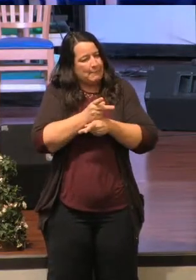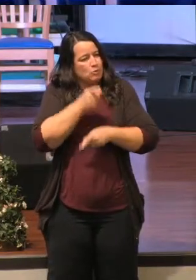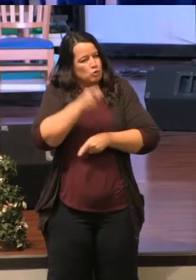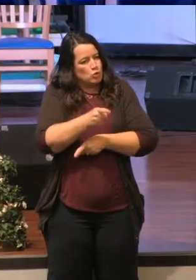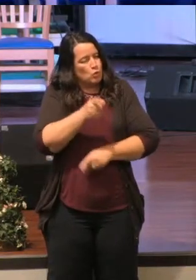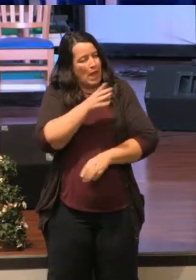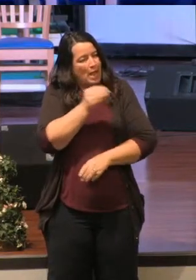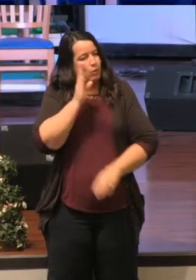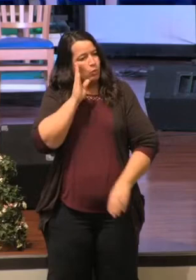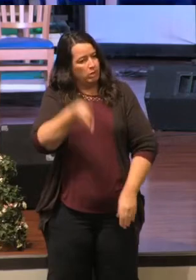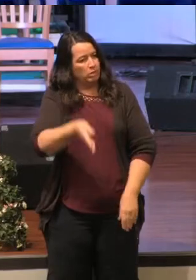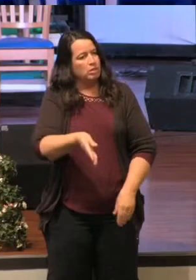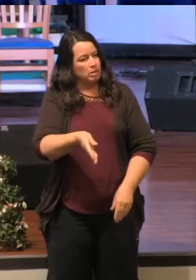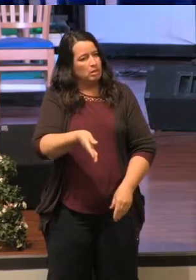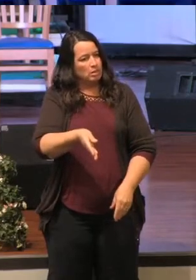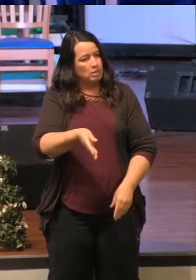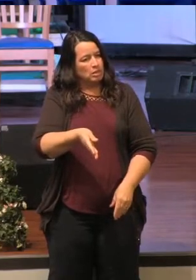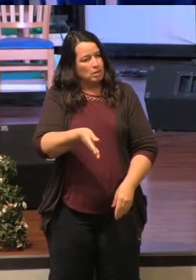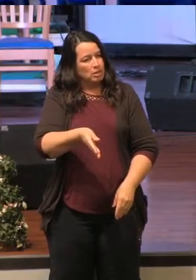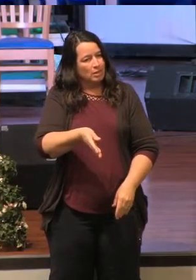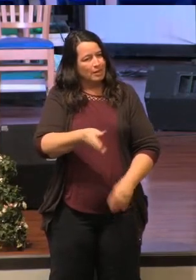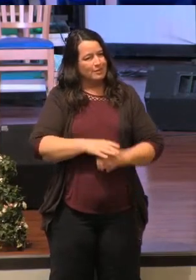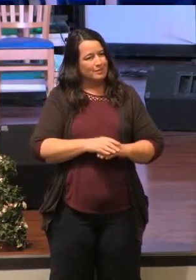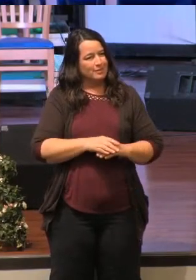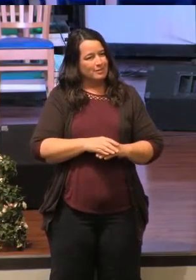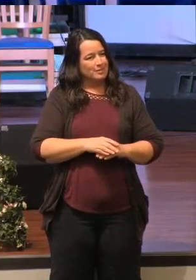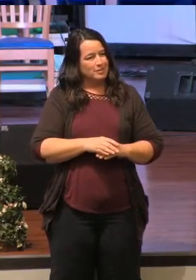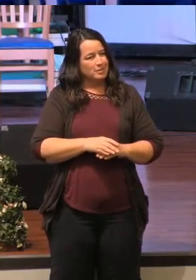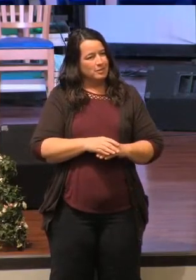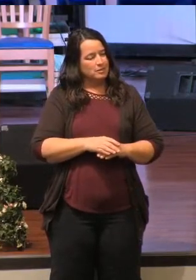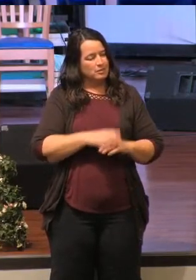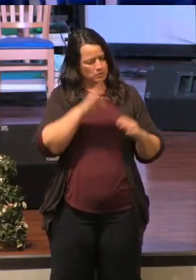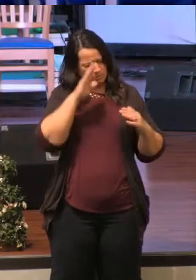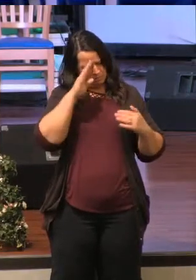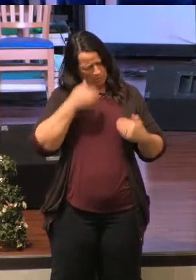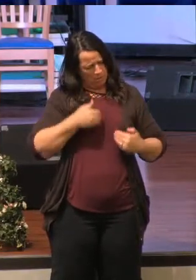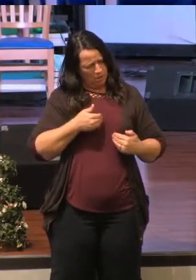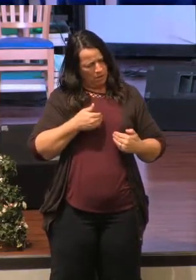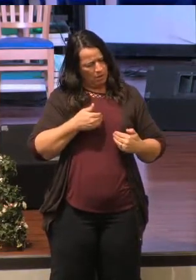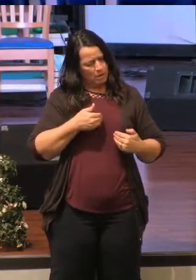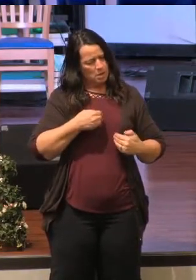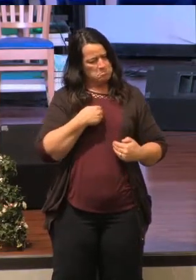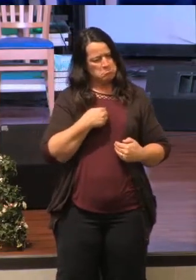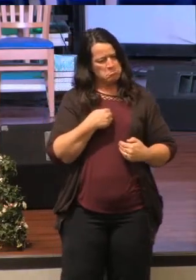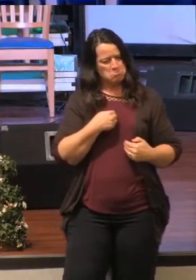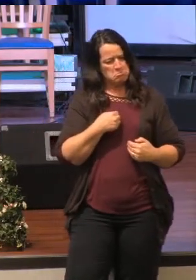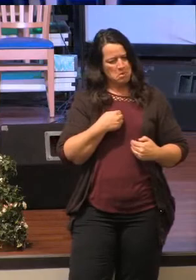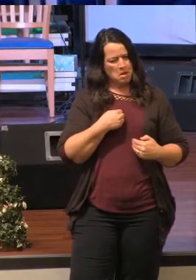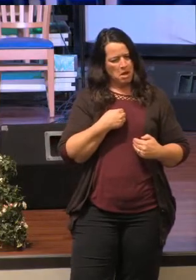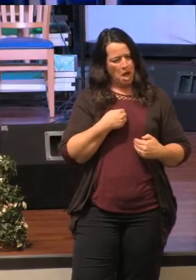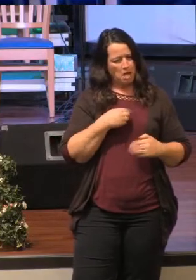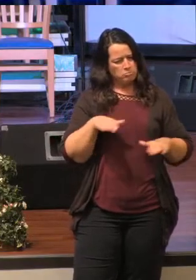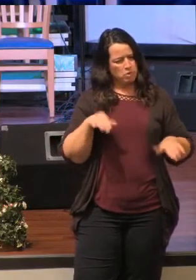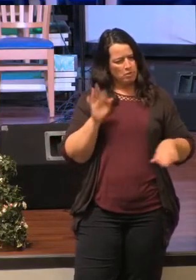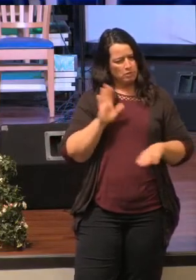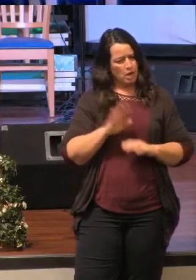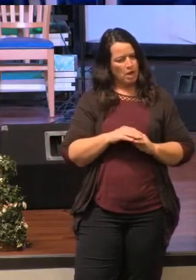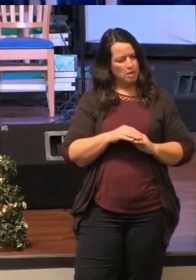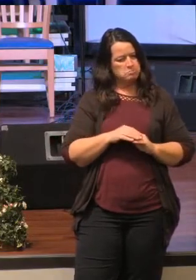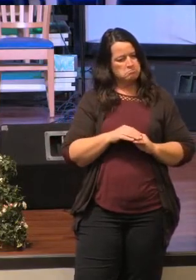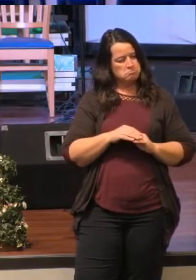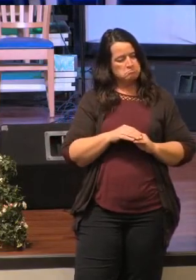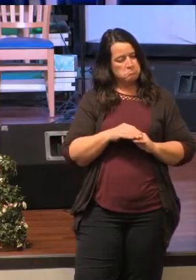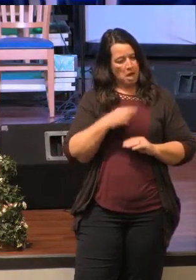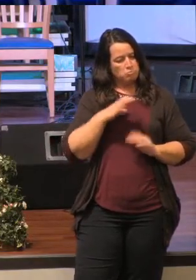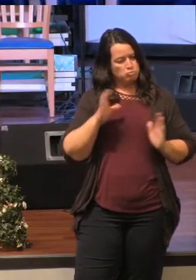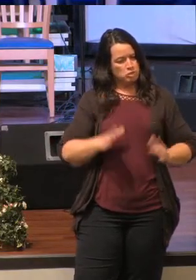say this, but knowing this brings a beautiful balance and self-awareness. I am who I am by God's gracious adoption and regeneration. That is, I am a